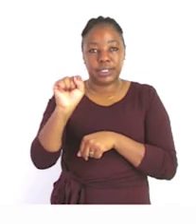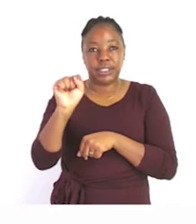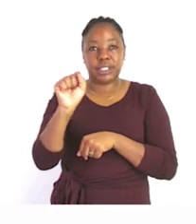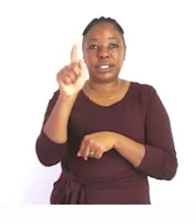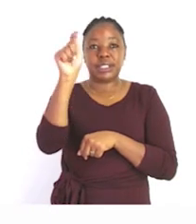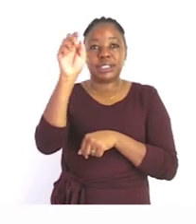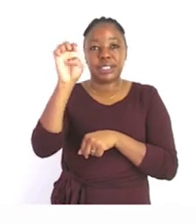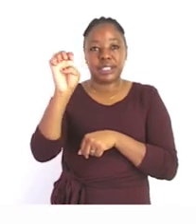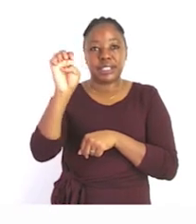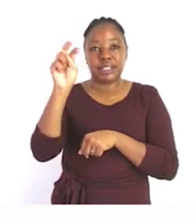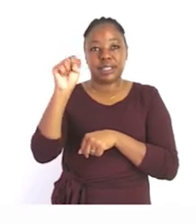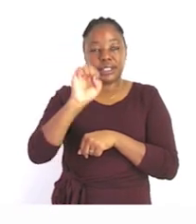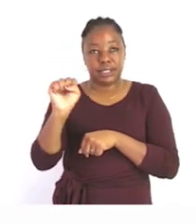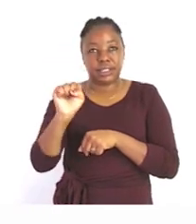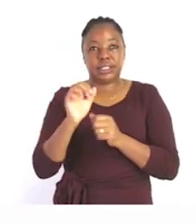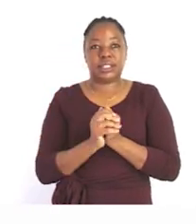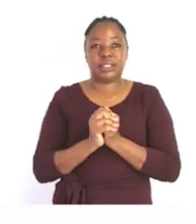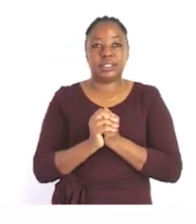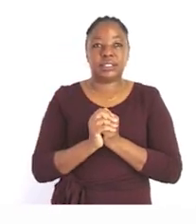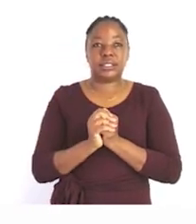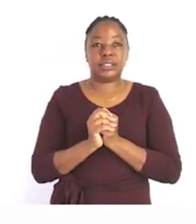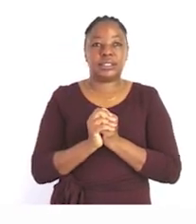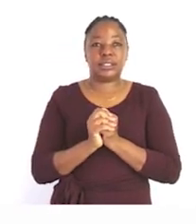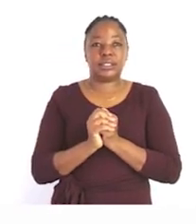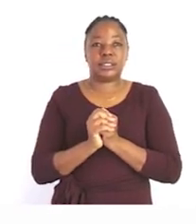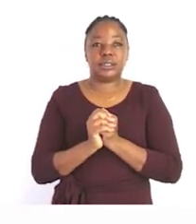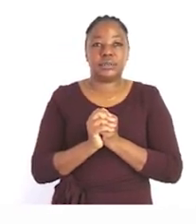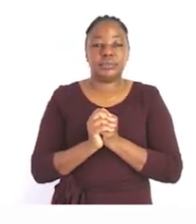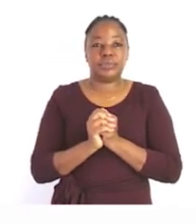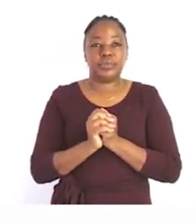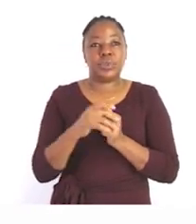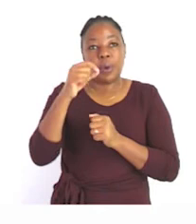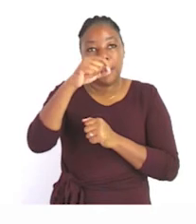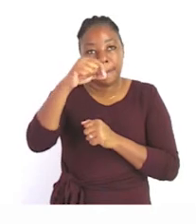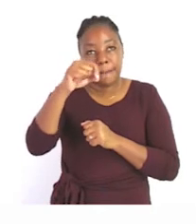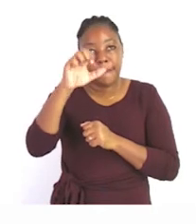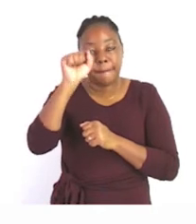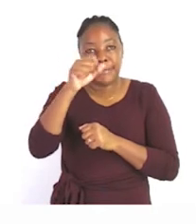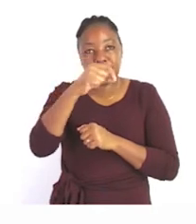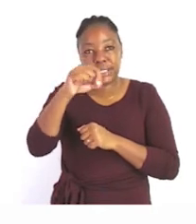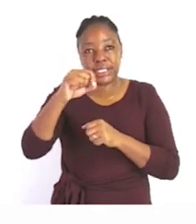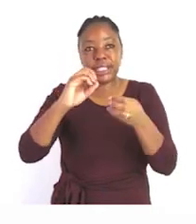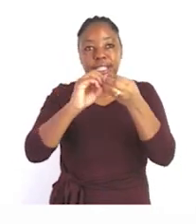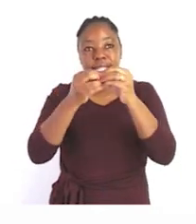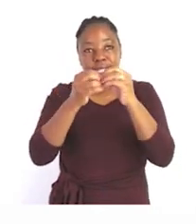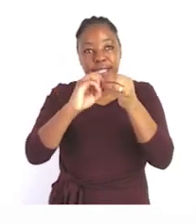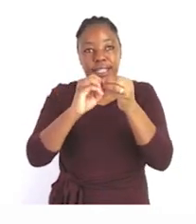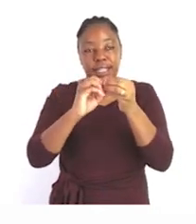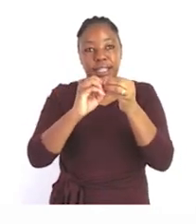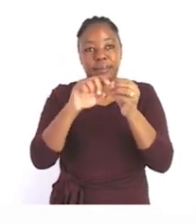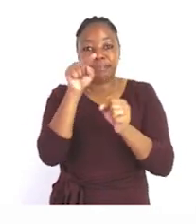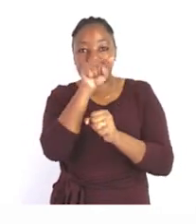digits. And the instruction is, write the value of the underlined digit. Remember, the first